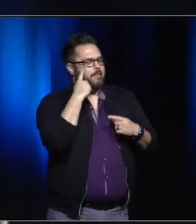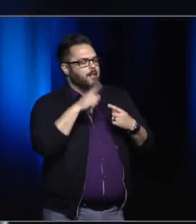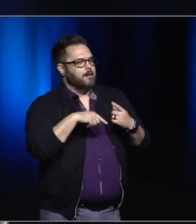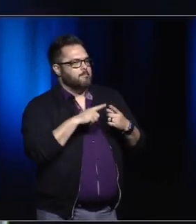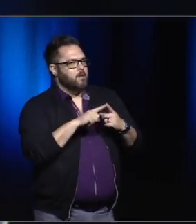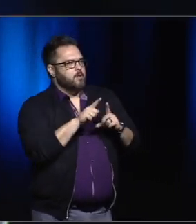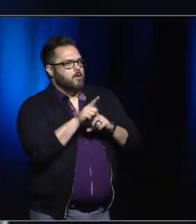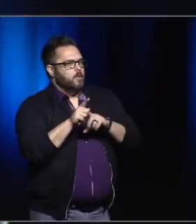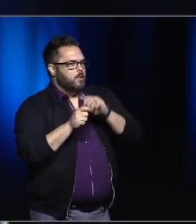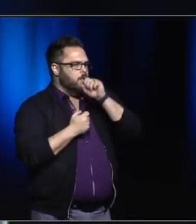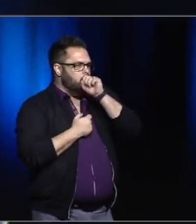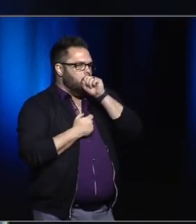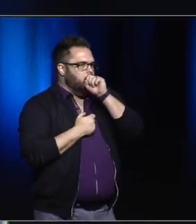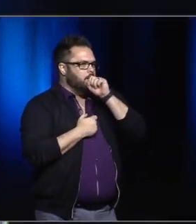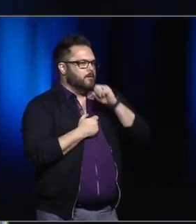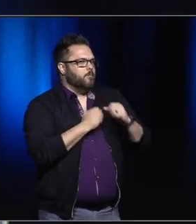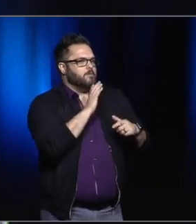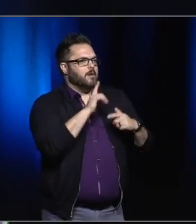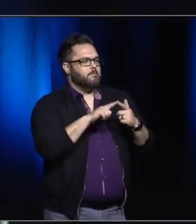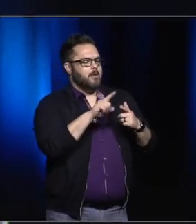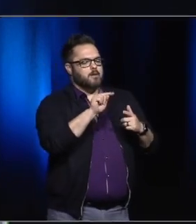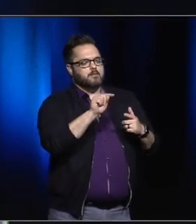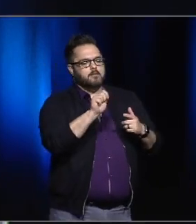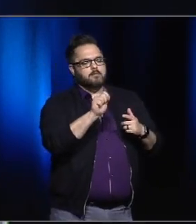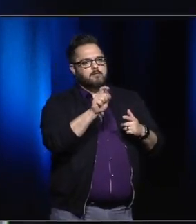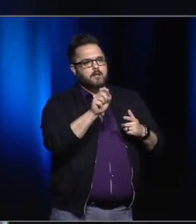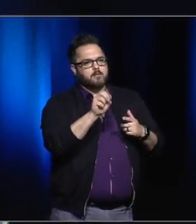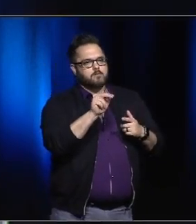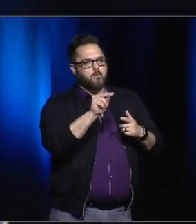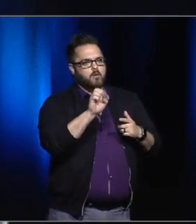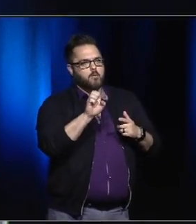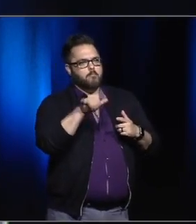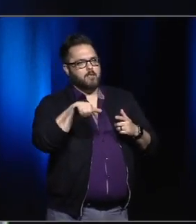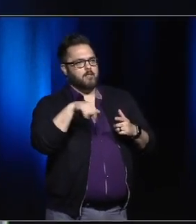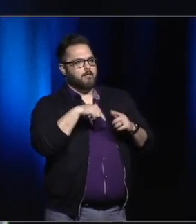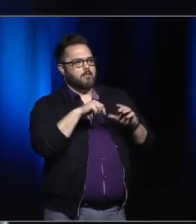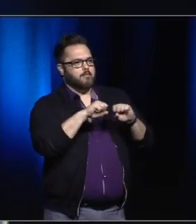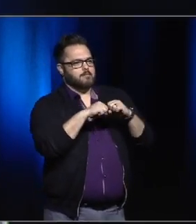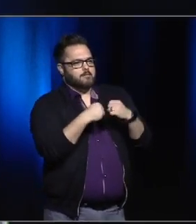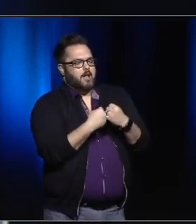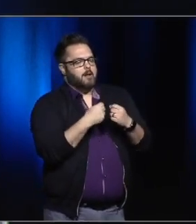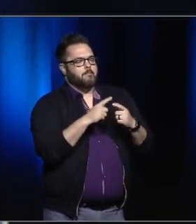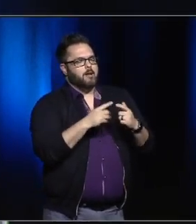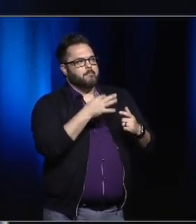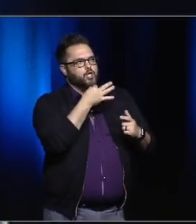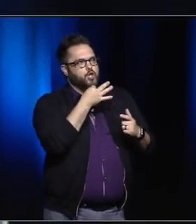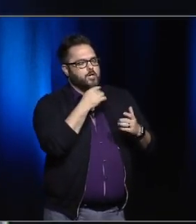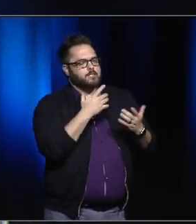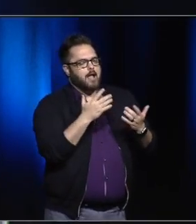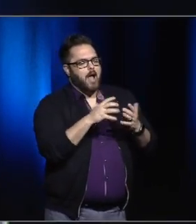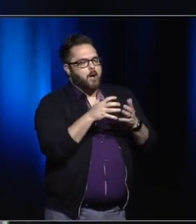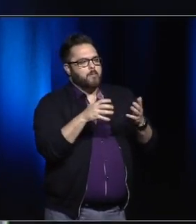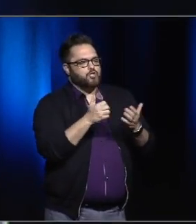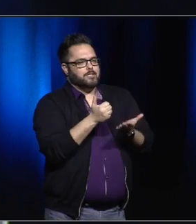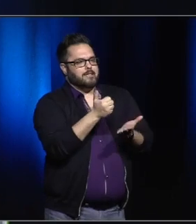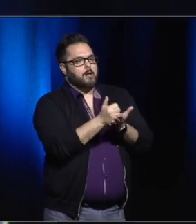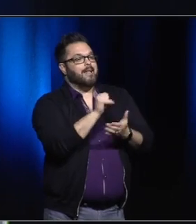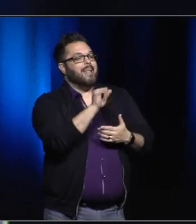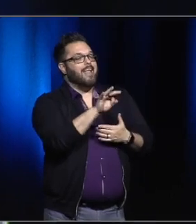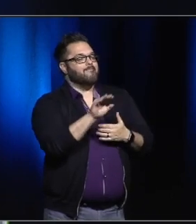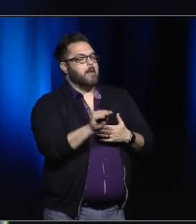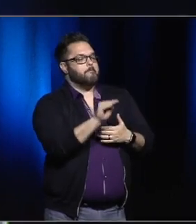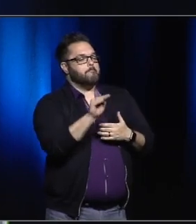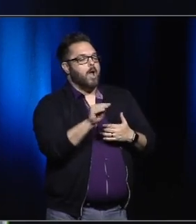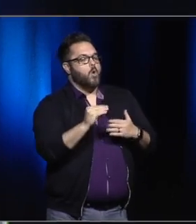that a committee for taxonomy in the society is rather conservative. To what extent did it help that Maui was elevated